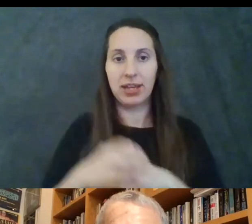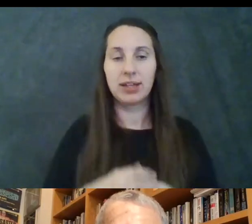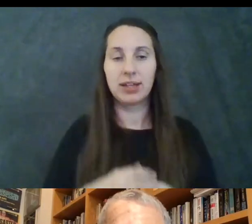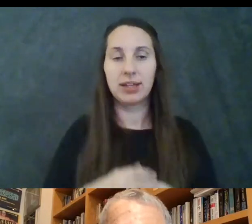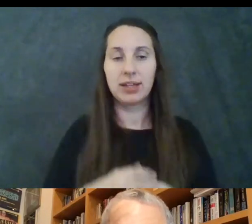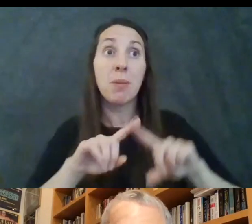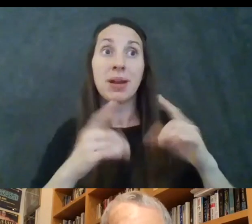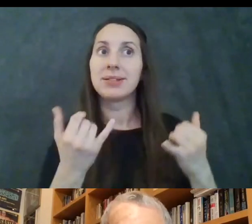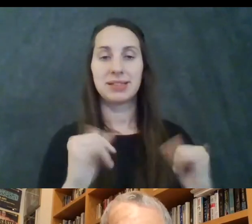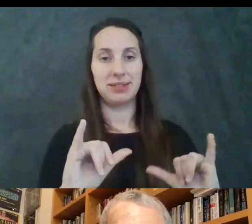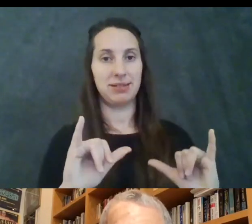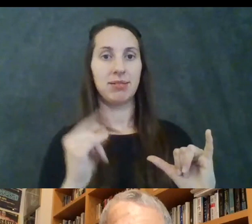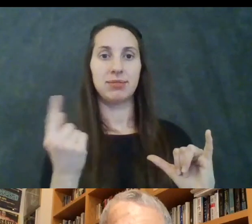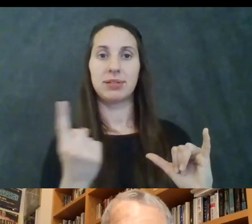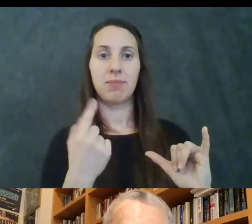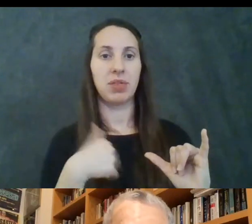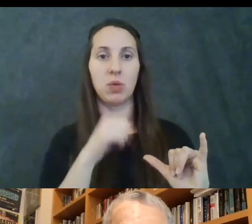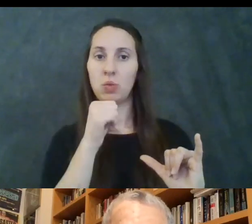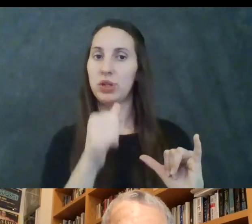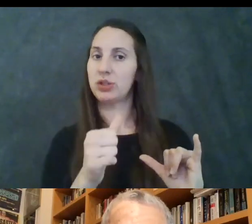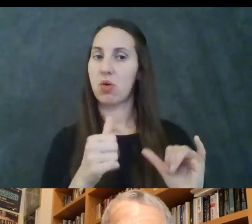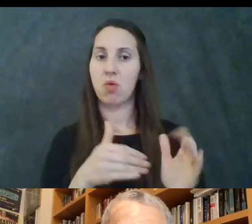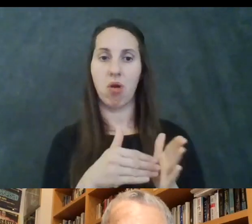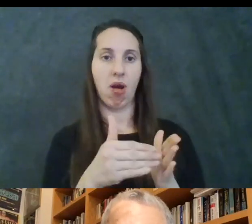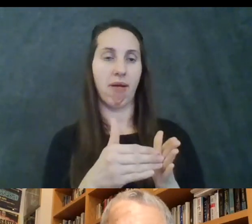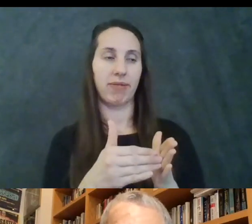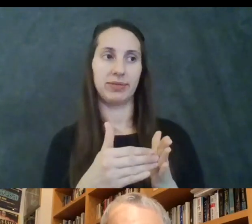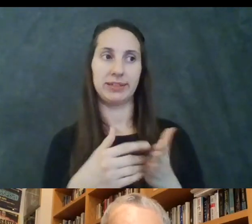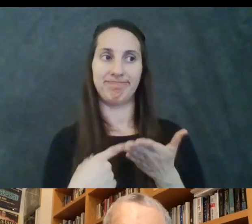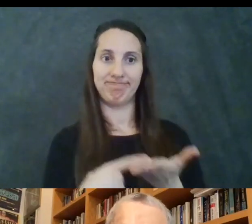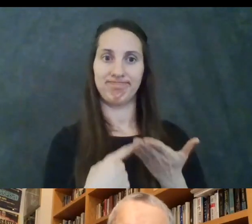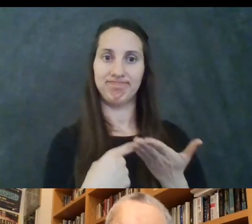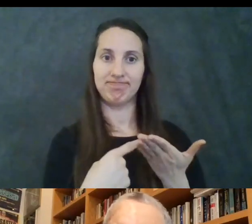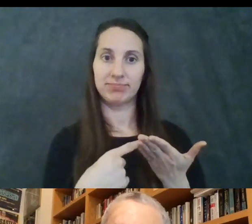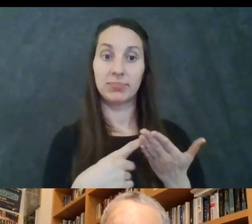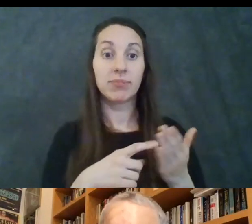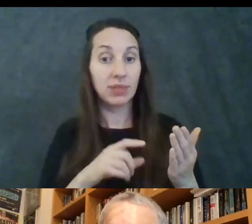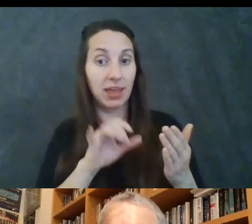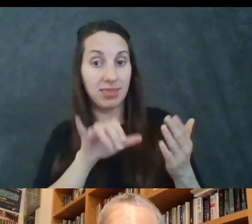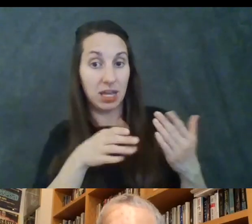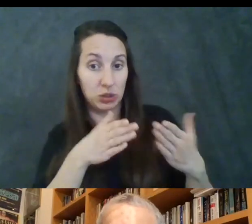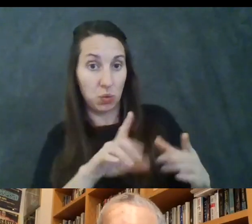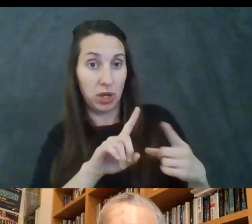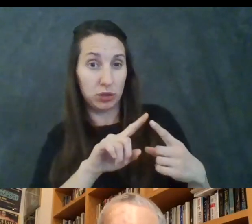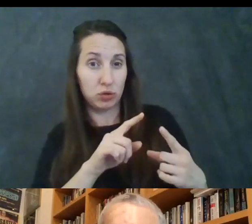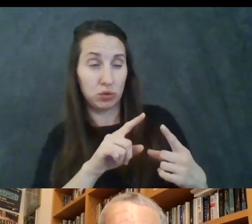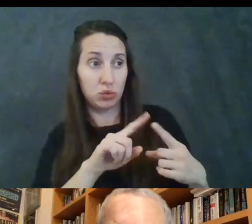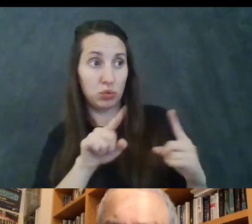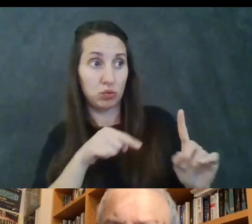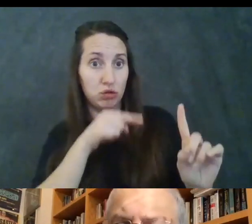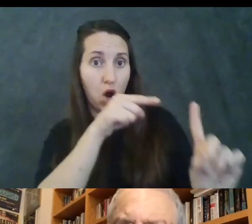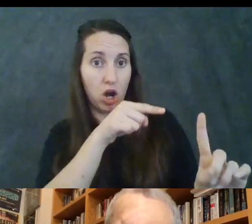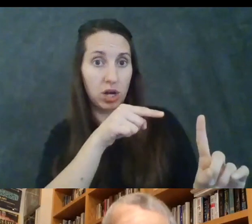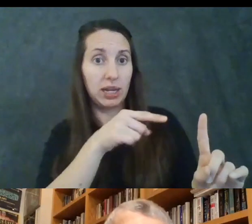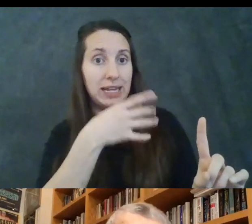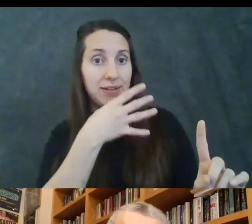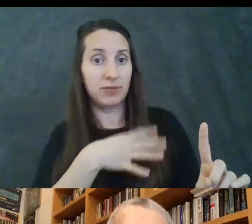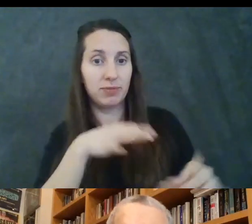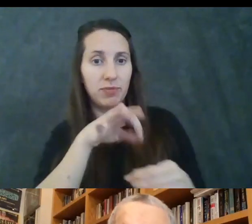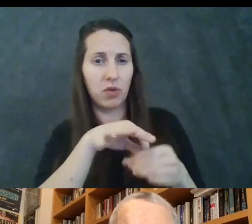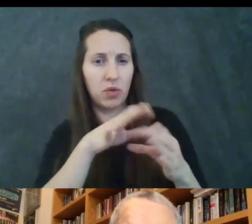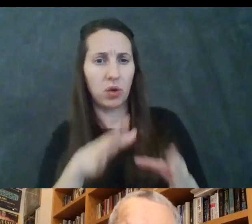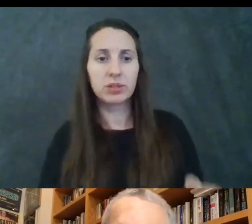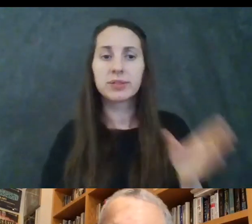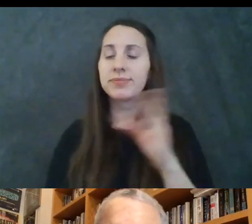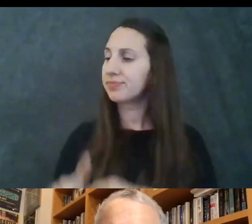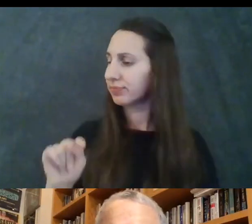talked about and very underutilized as a way to target women voters. And Stan, you may have other stuff to add to that. No,